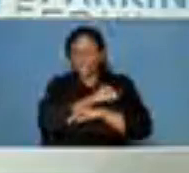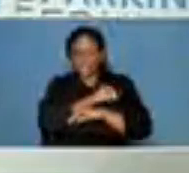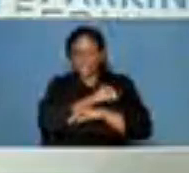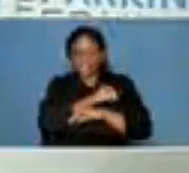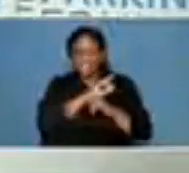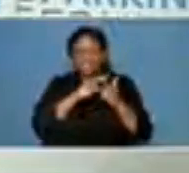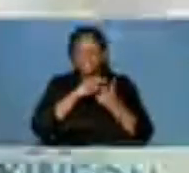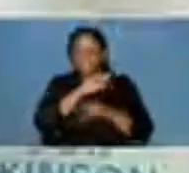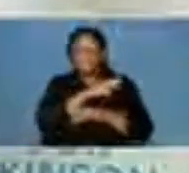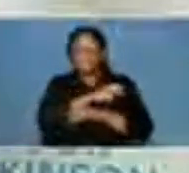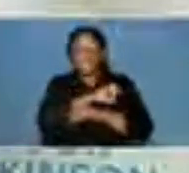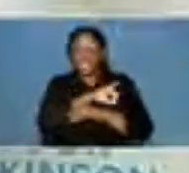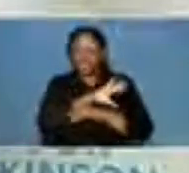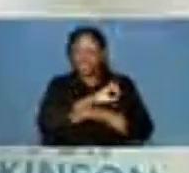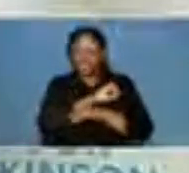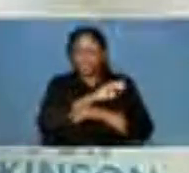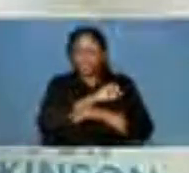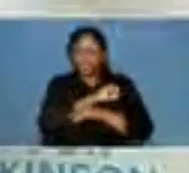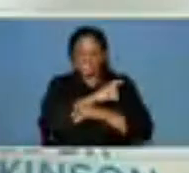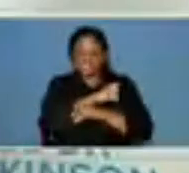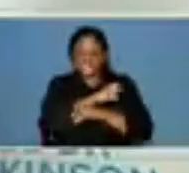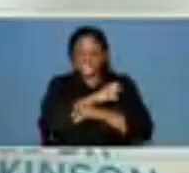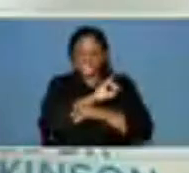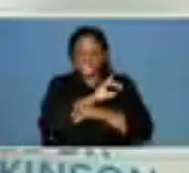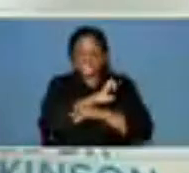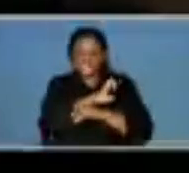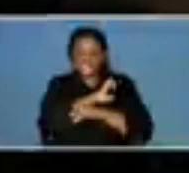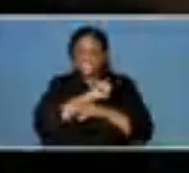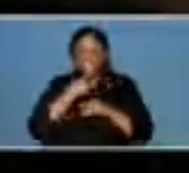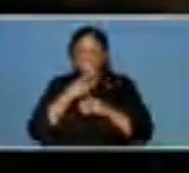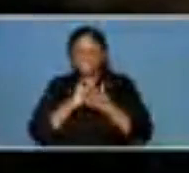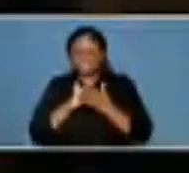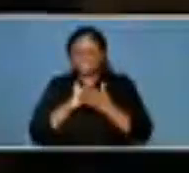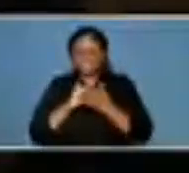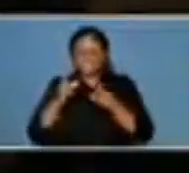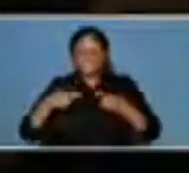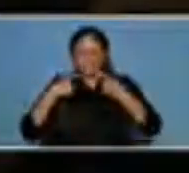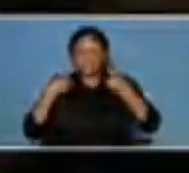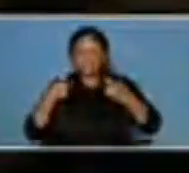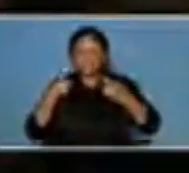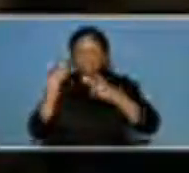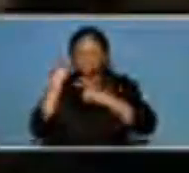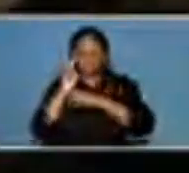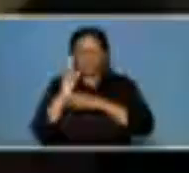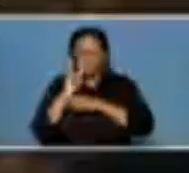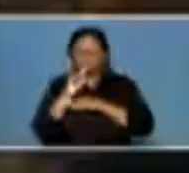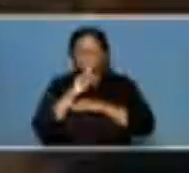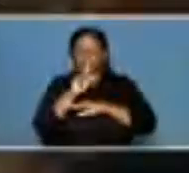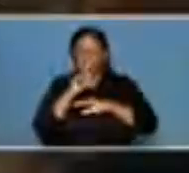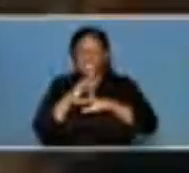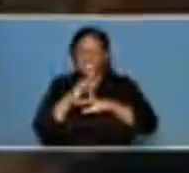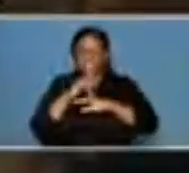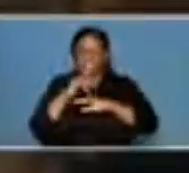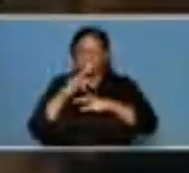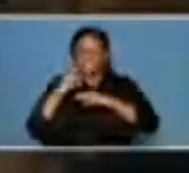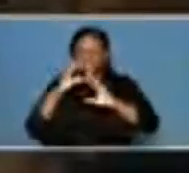Church, Mario Moxie, and Dwayne Gibson from Reach Bahamas are this year's recipients of the Kingdor National Parkinson Foundation